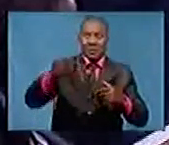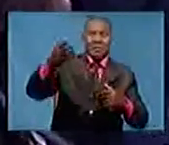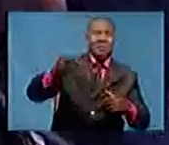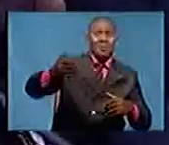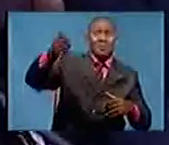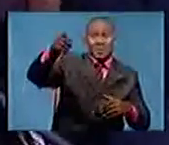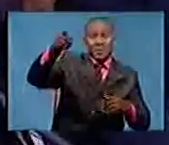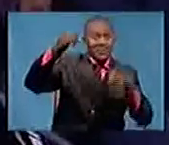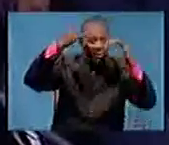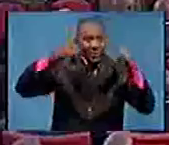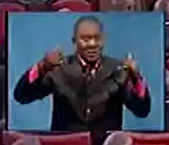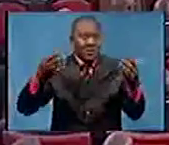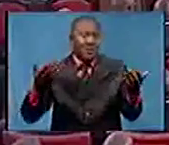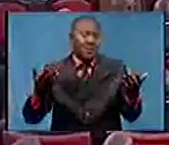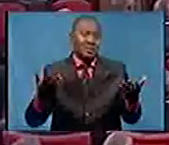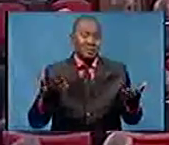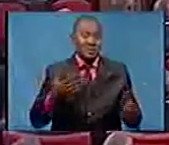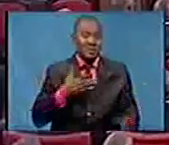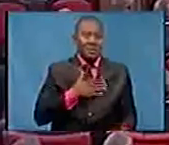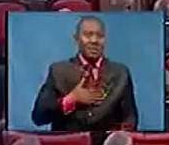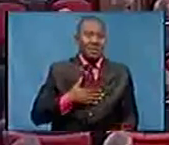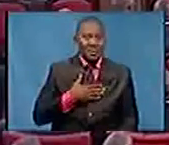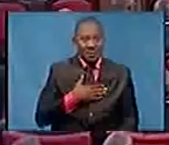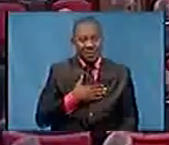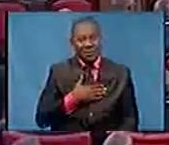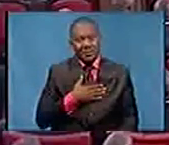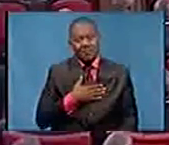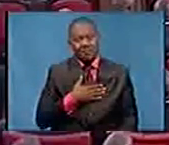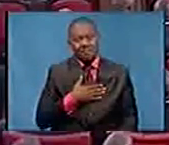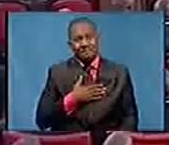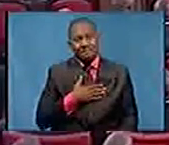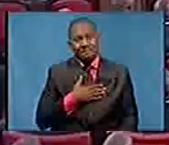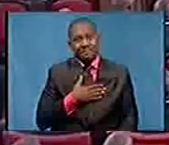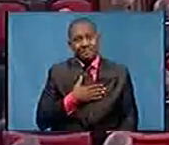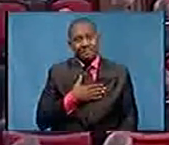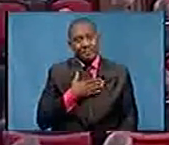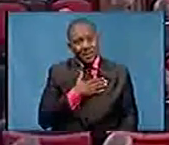sworn in. The chief justice is sworn in.